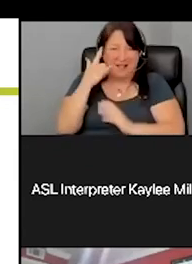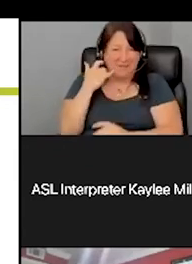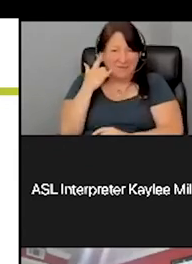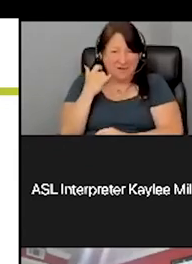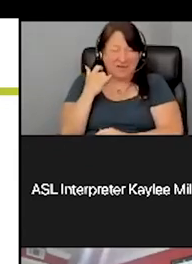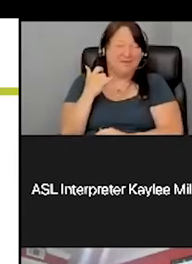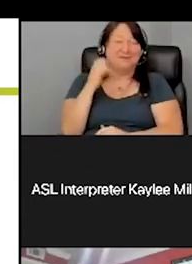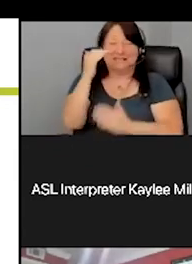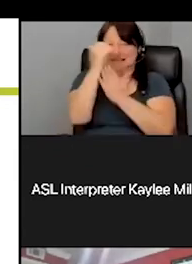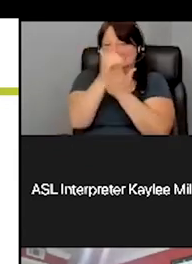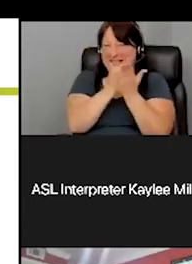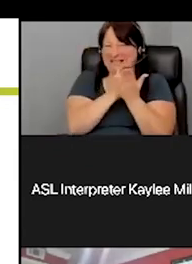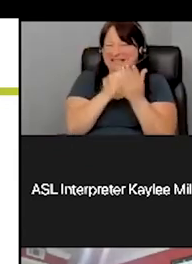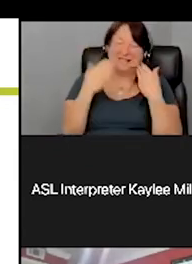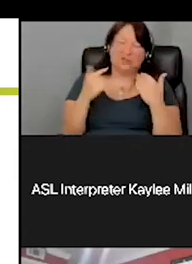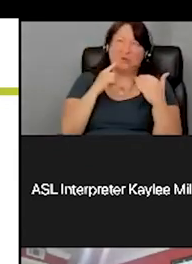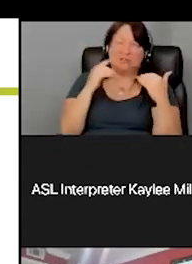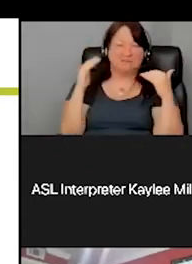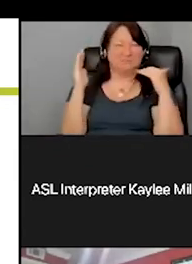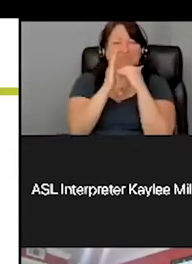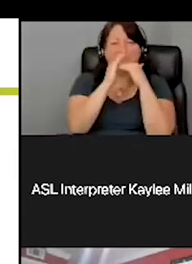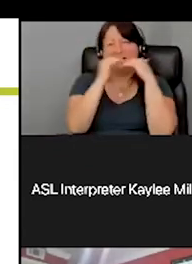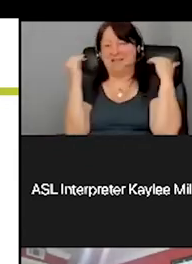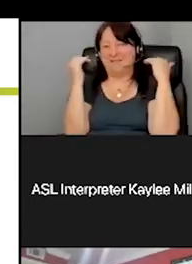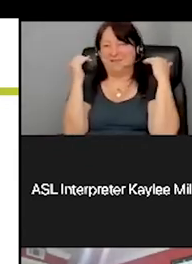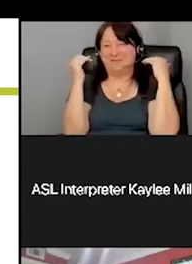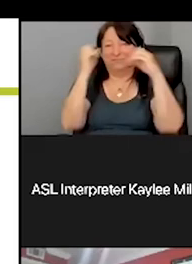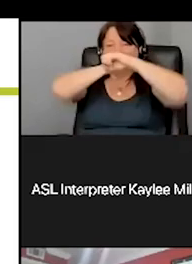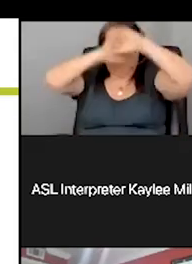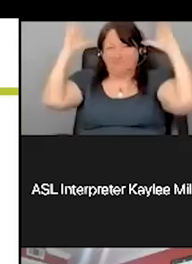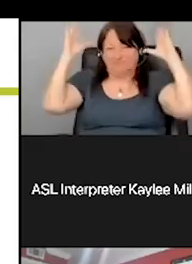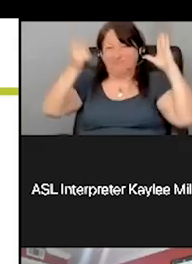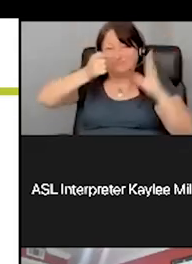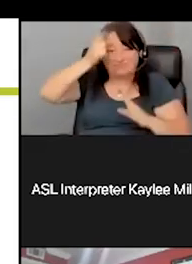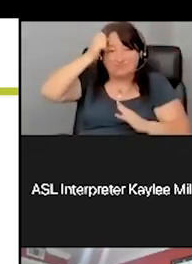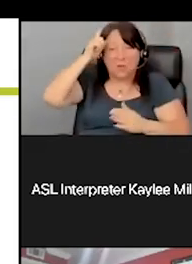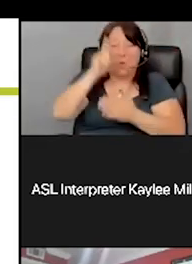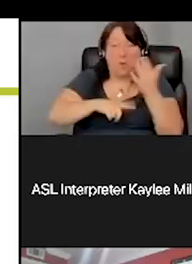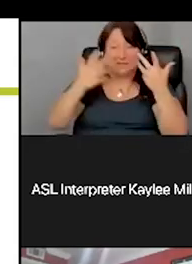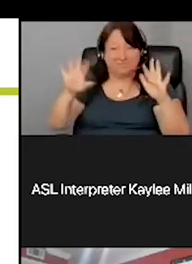very high level picture of what is what has been passed